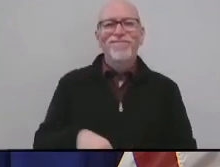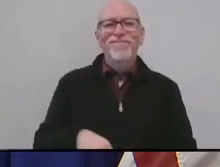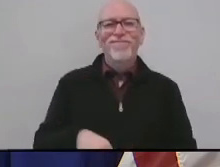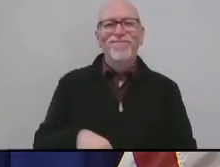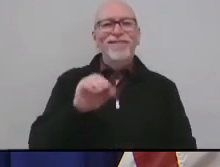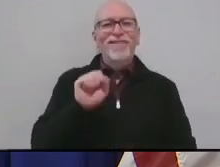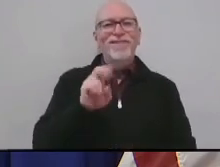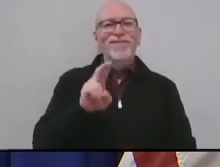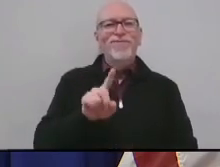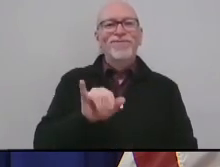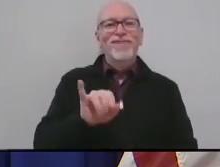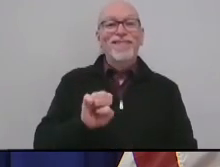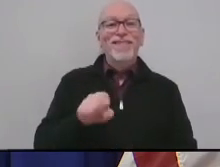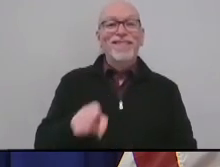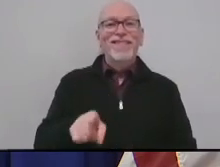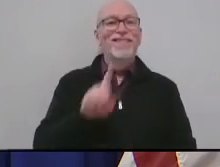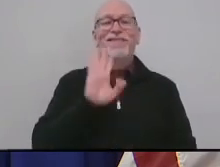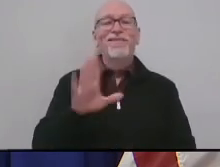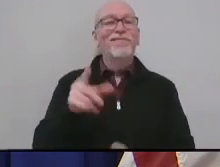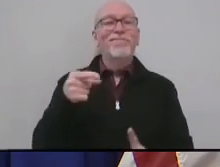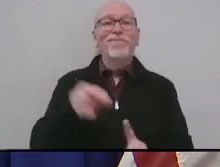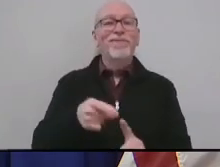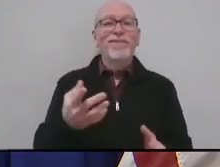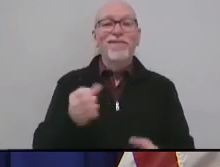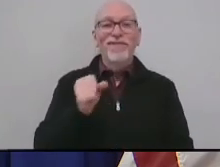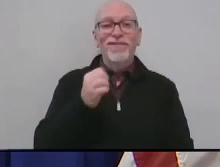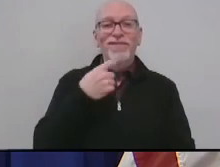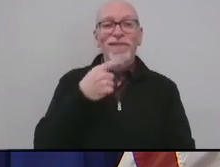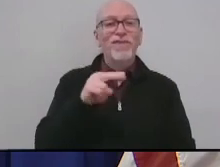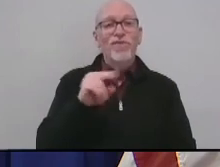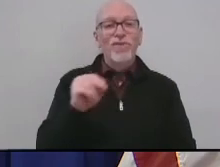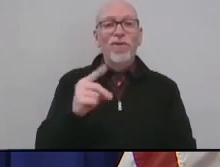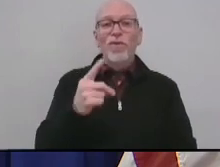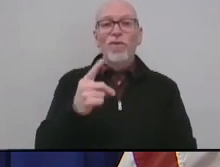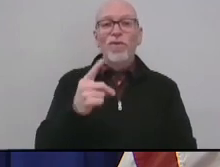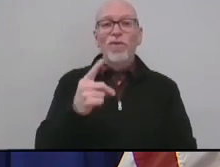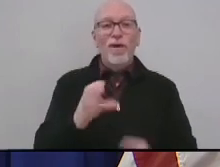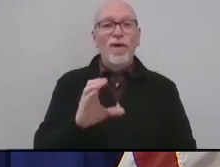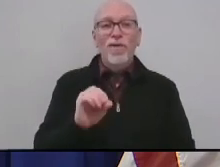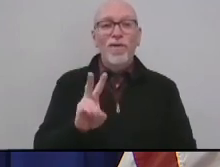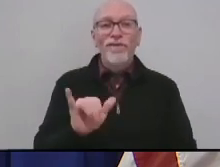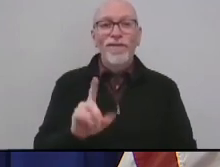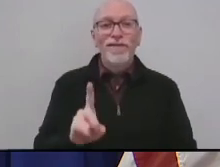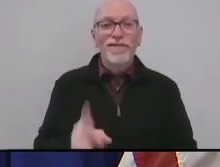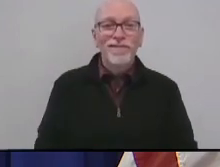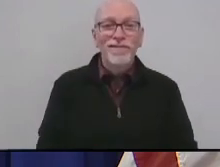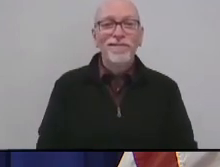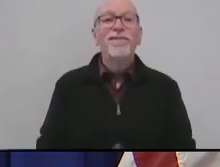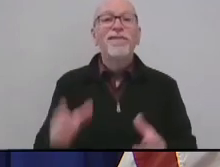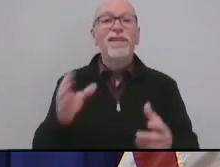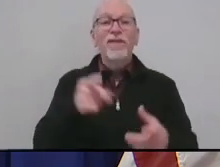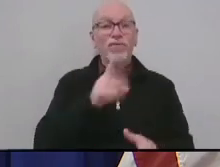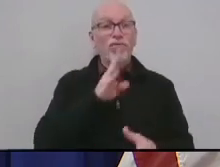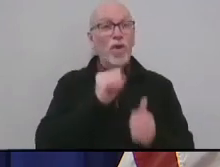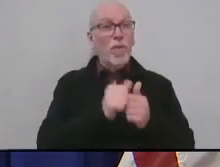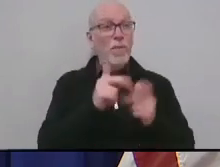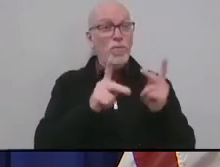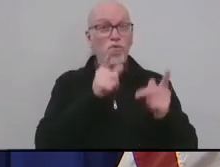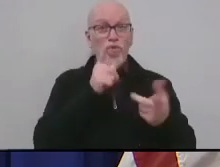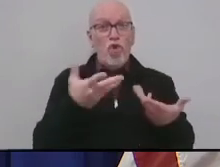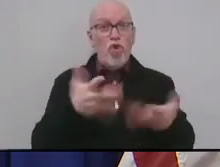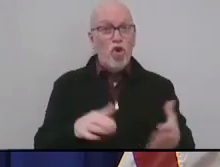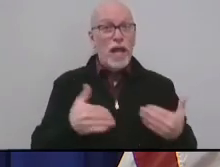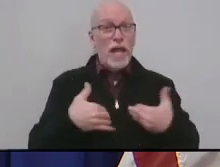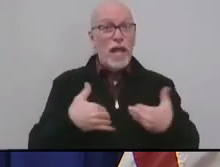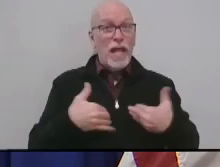sums it all up. She said nobody wants the COVID, and if you've talked to someone that's had it, boy, is